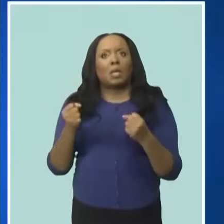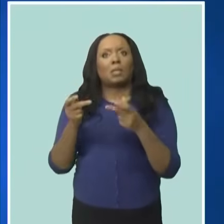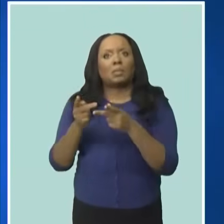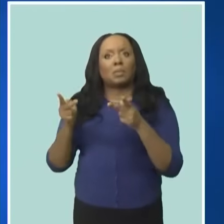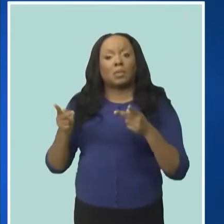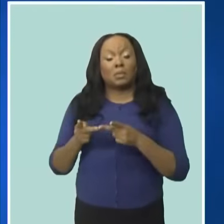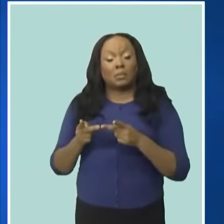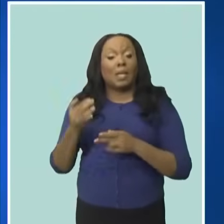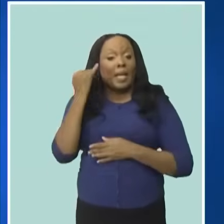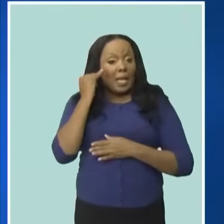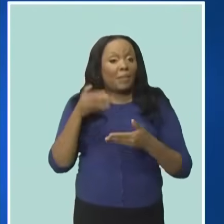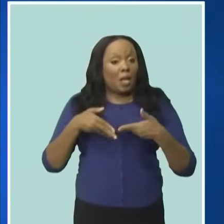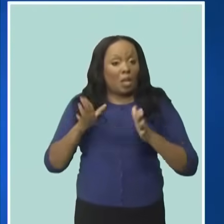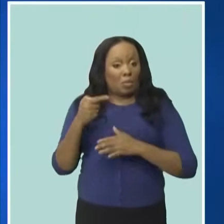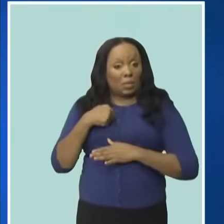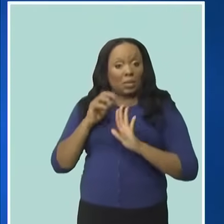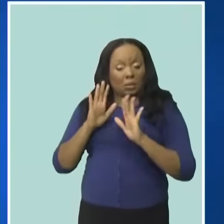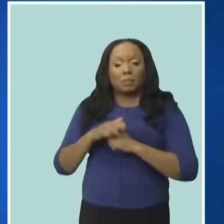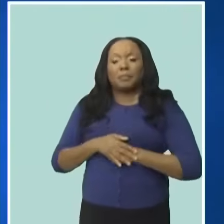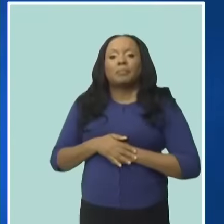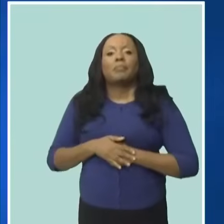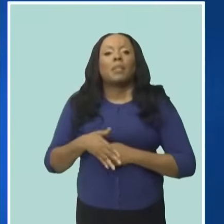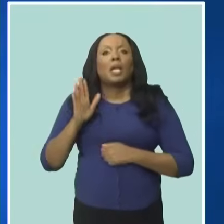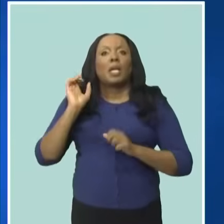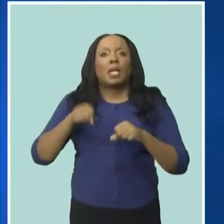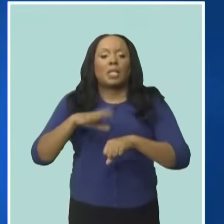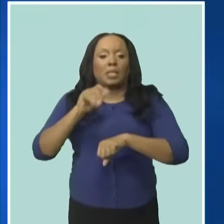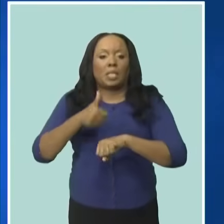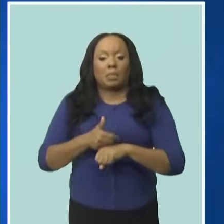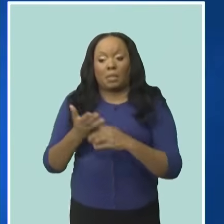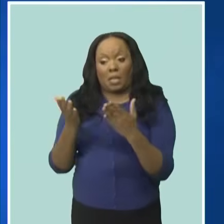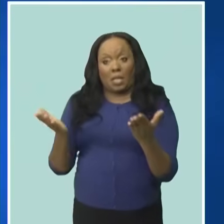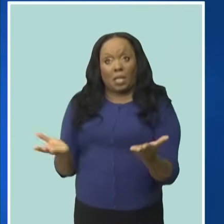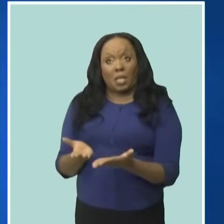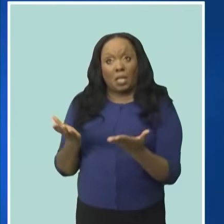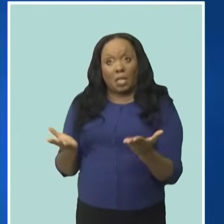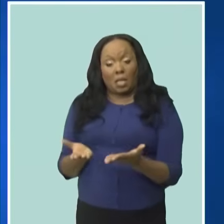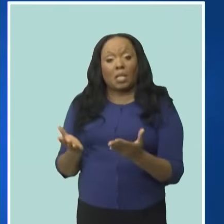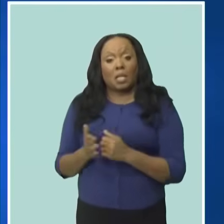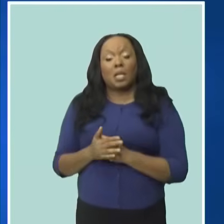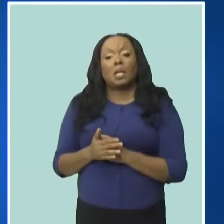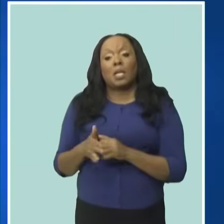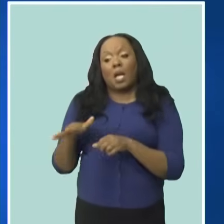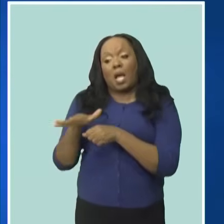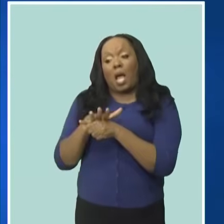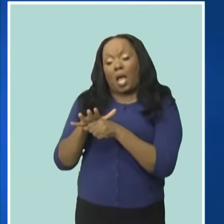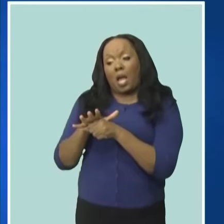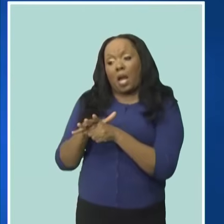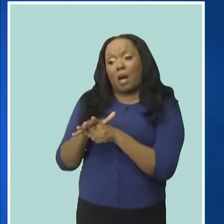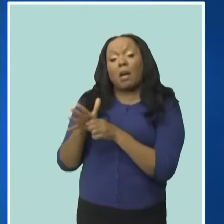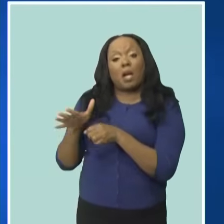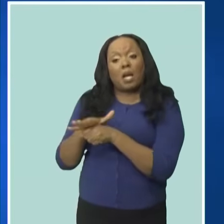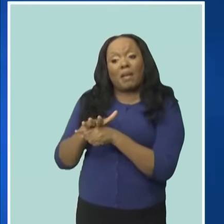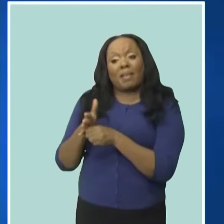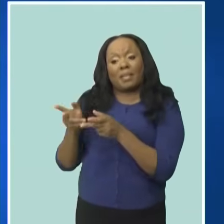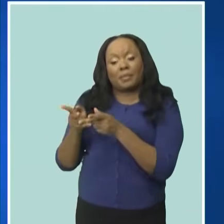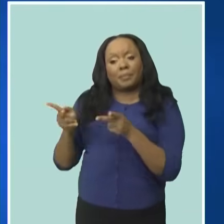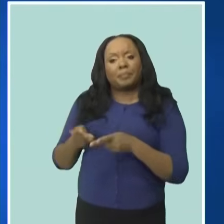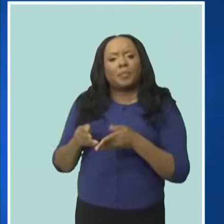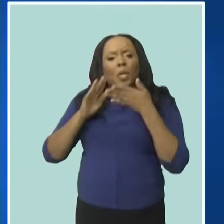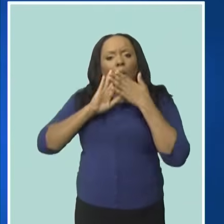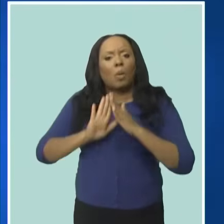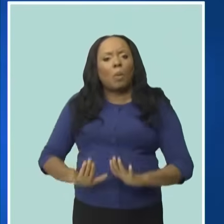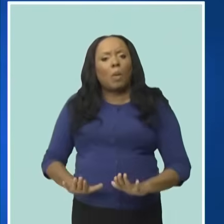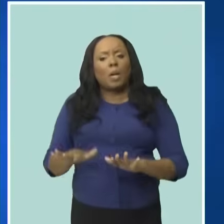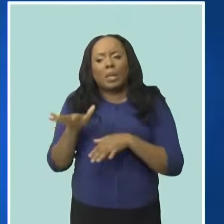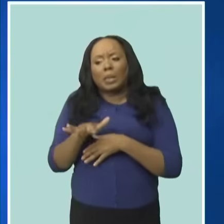if allowed, right here on this premises to the southwestern side of the facility. A quiet space